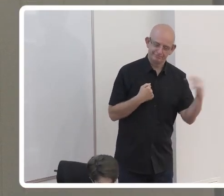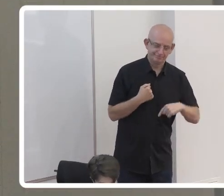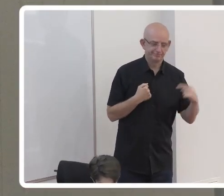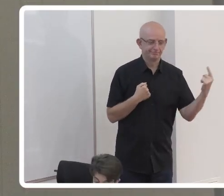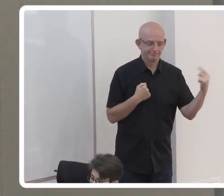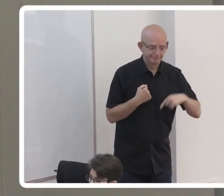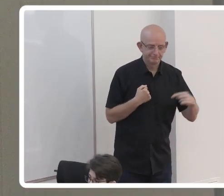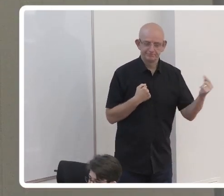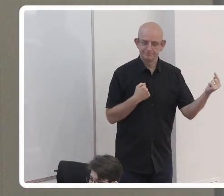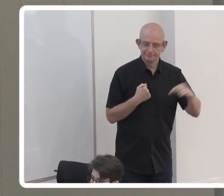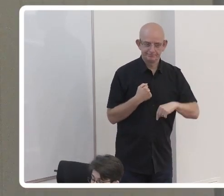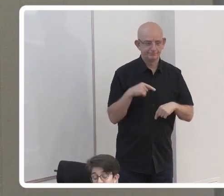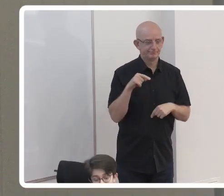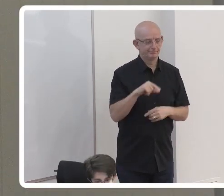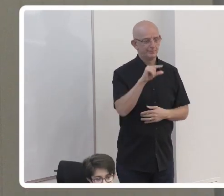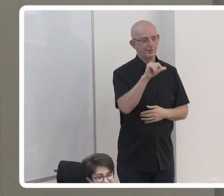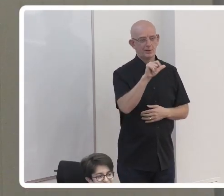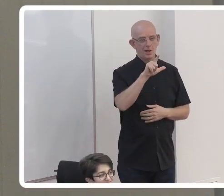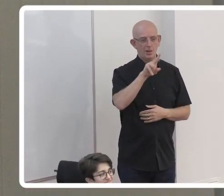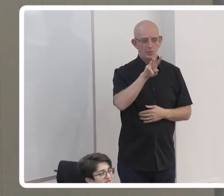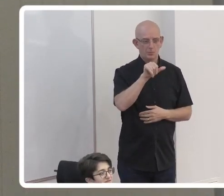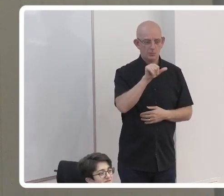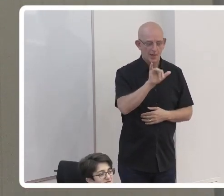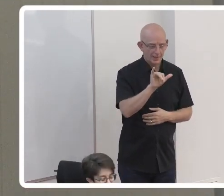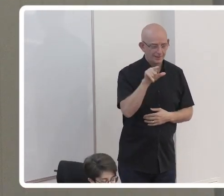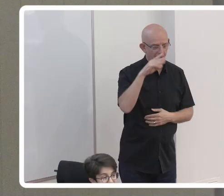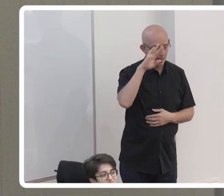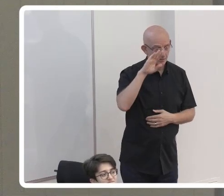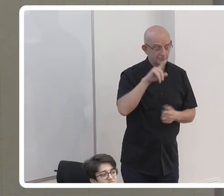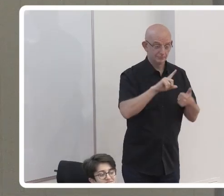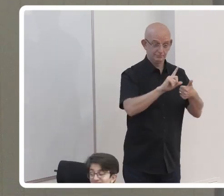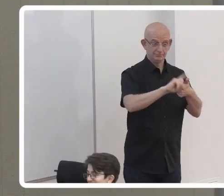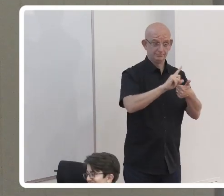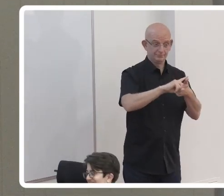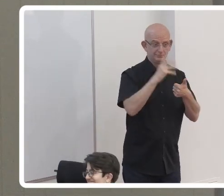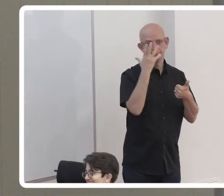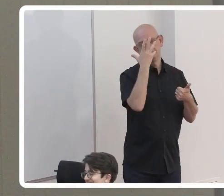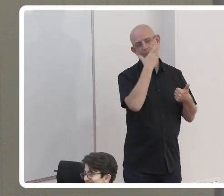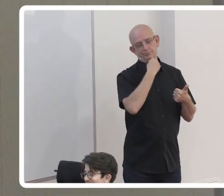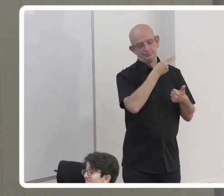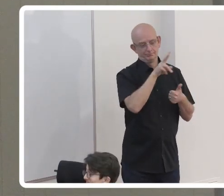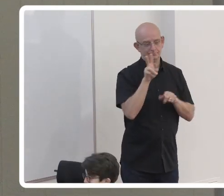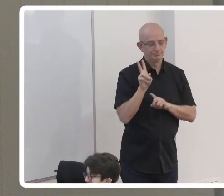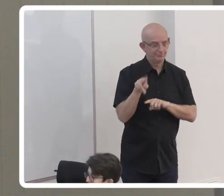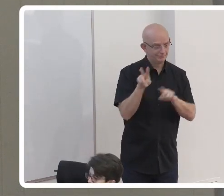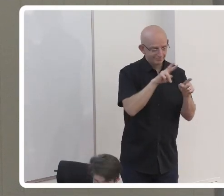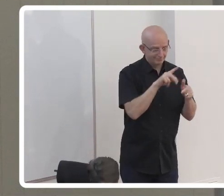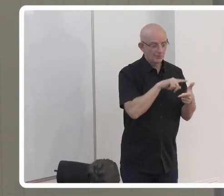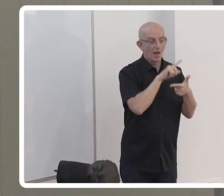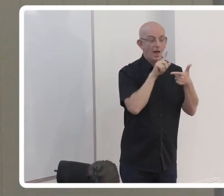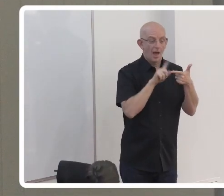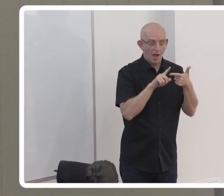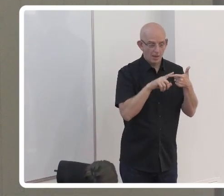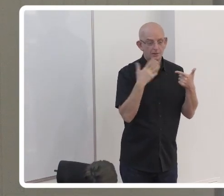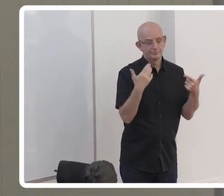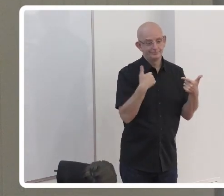it's beautiful, but also because I was part of the inaugural class of students, LLM in International